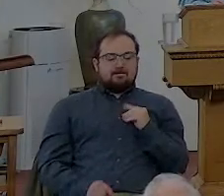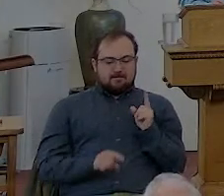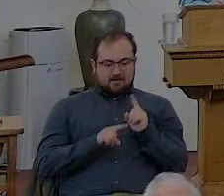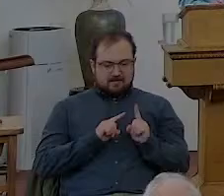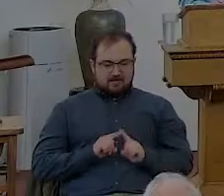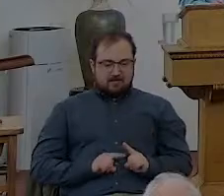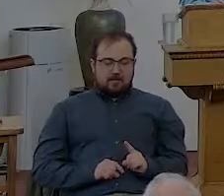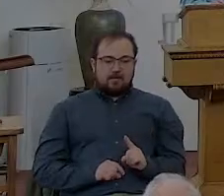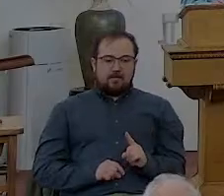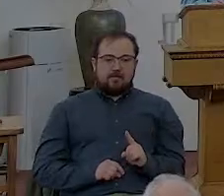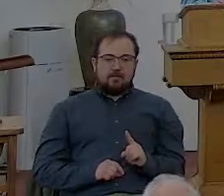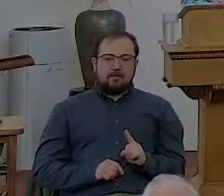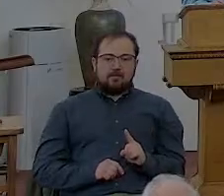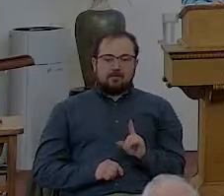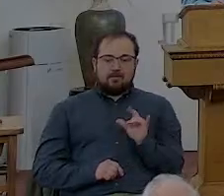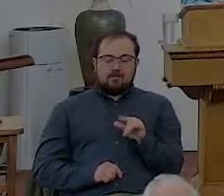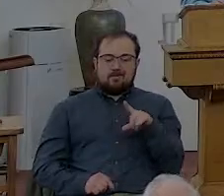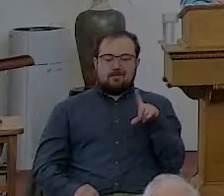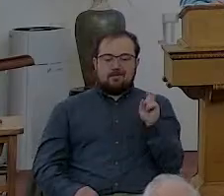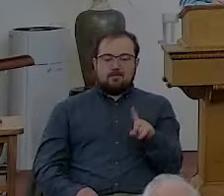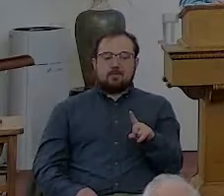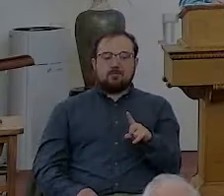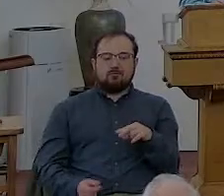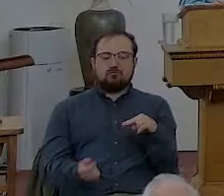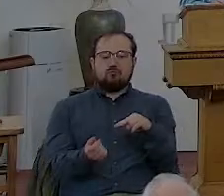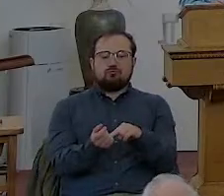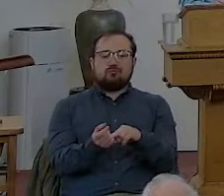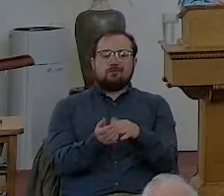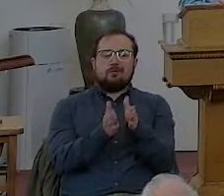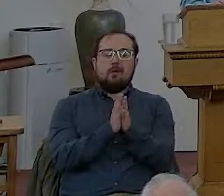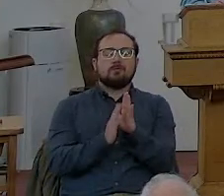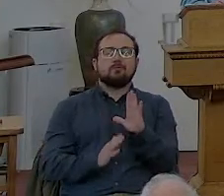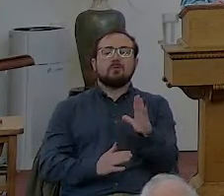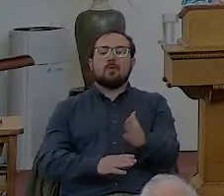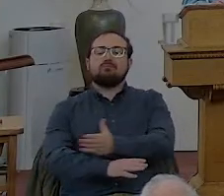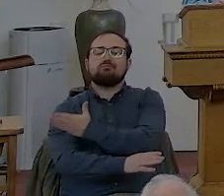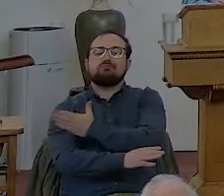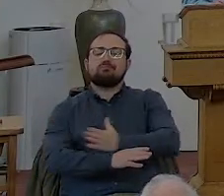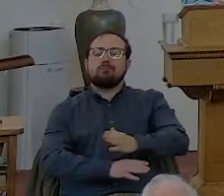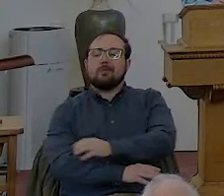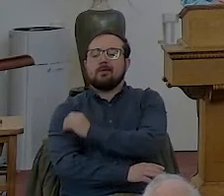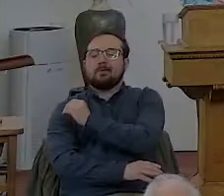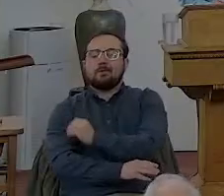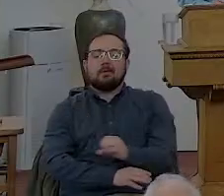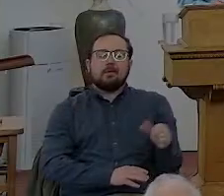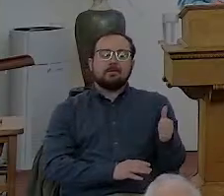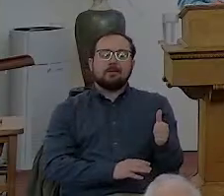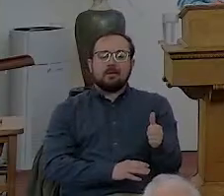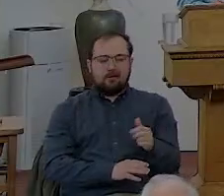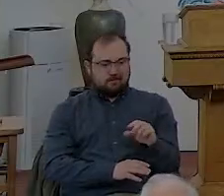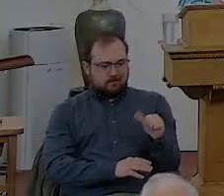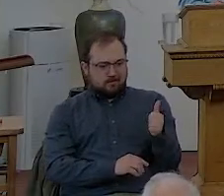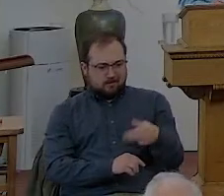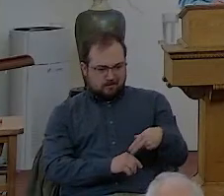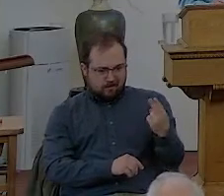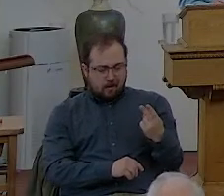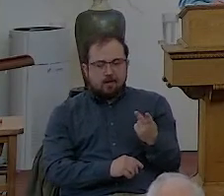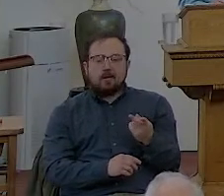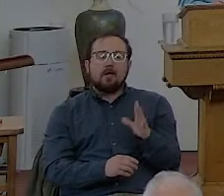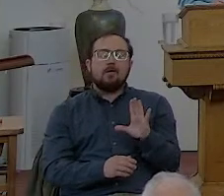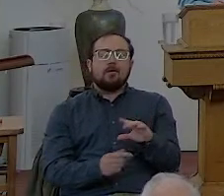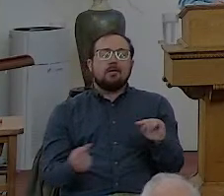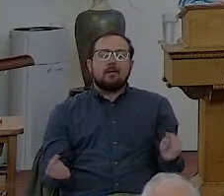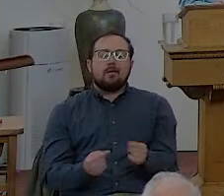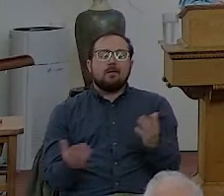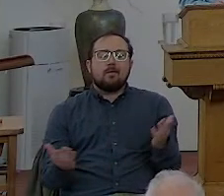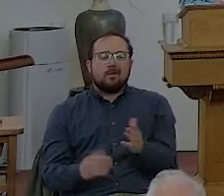that ubiquitous question nurses ask about your pain level, 0 to 10, 10 being the highest, is not